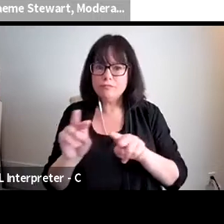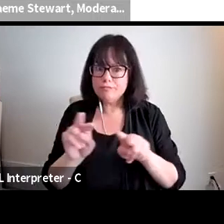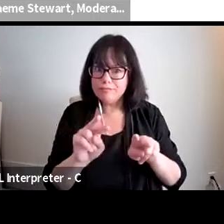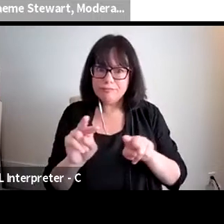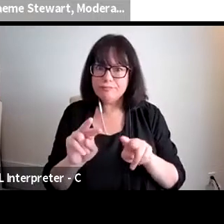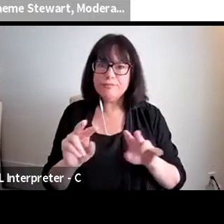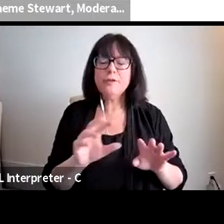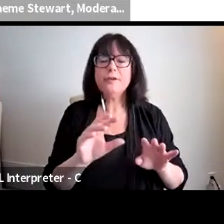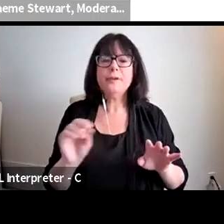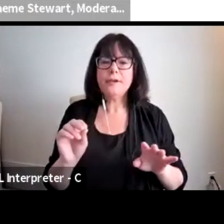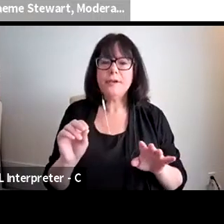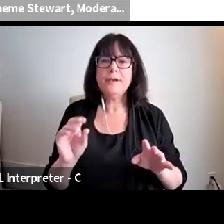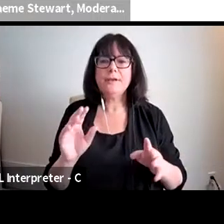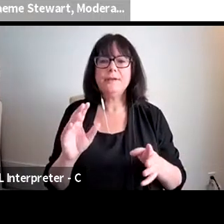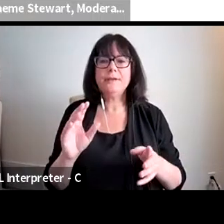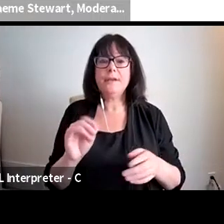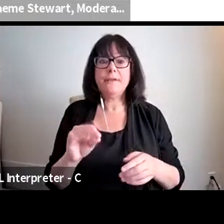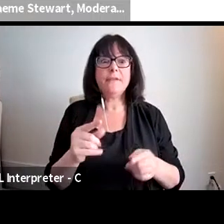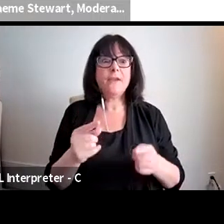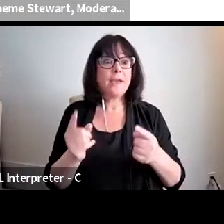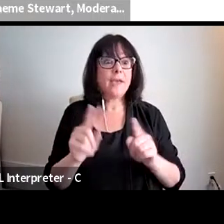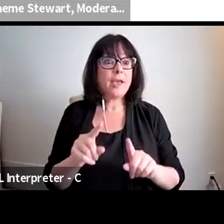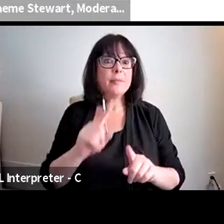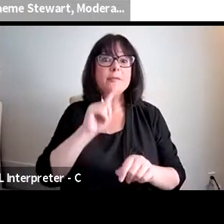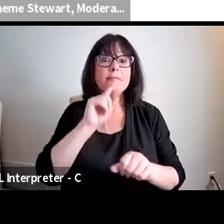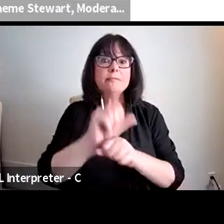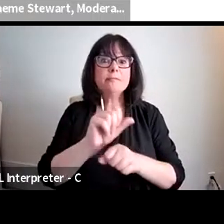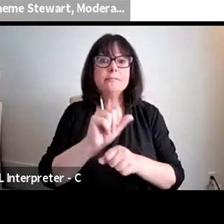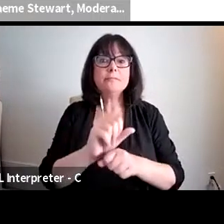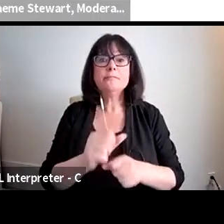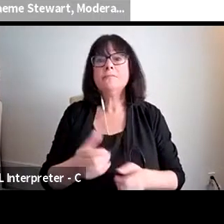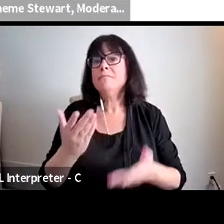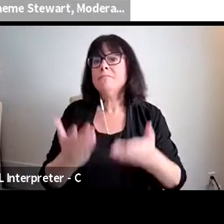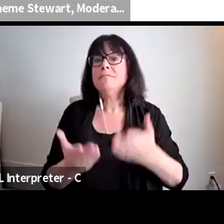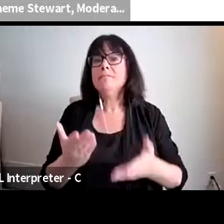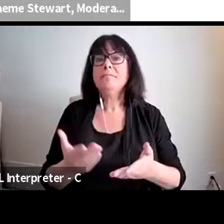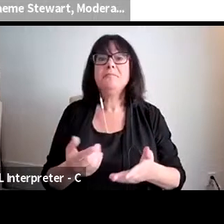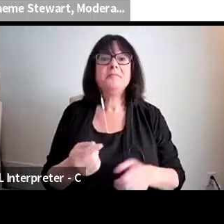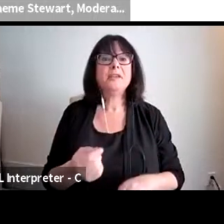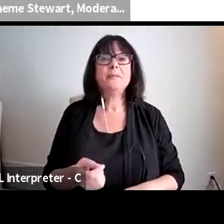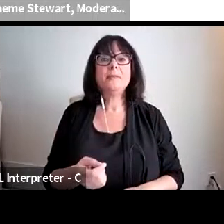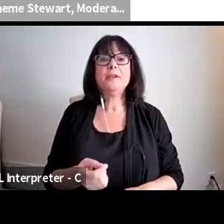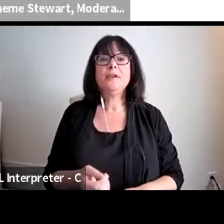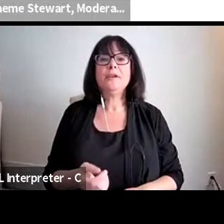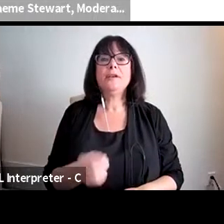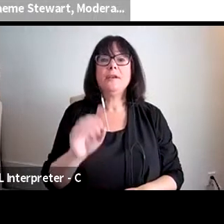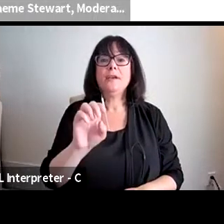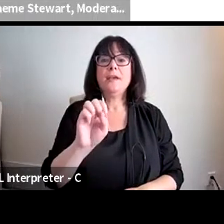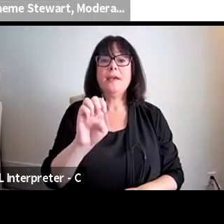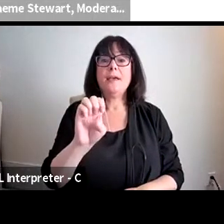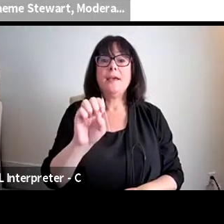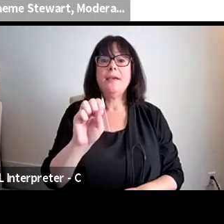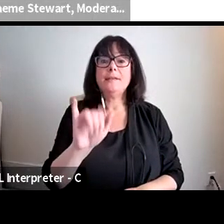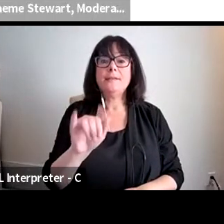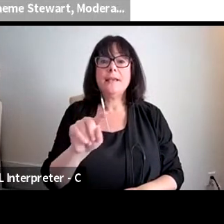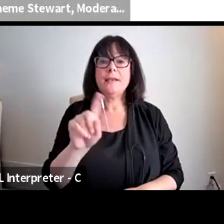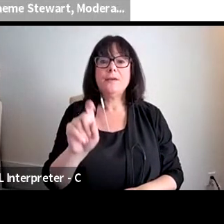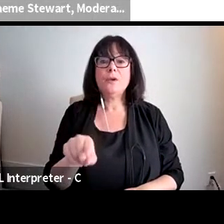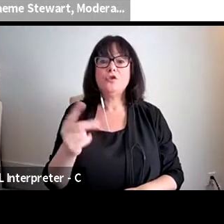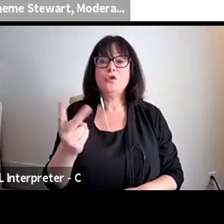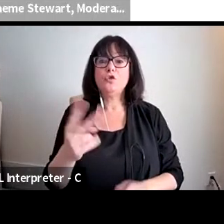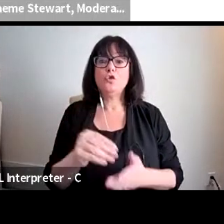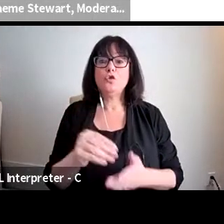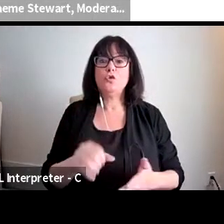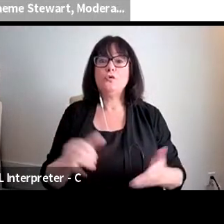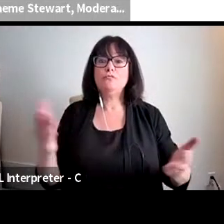instances that where students are submitting the same identical work, for instance, on an essay question, but that work is being